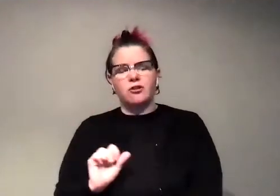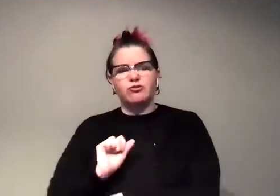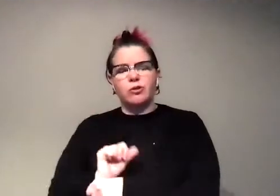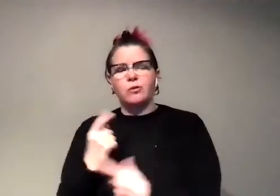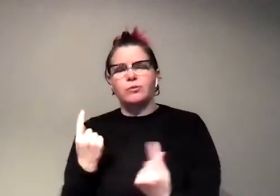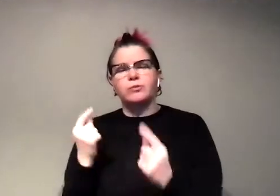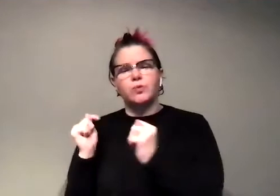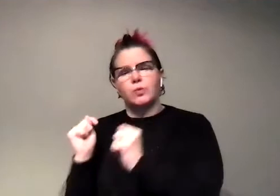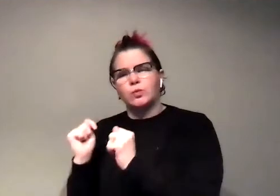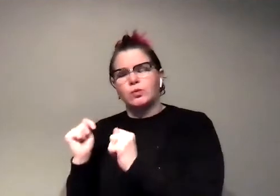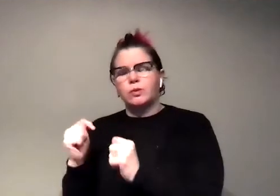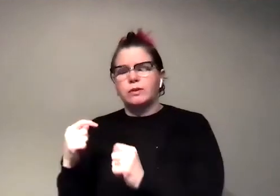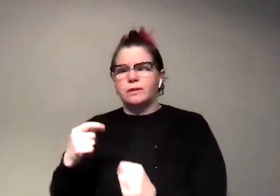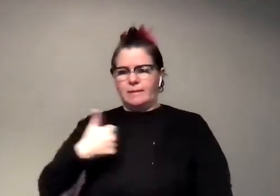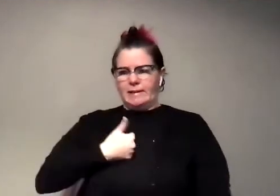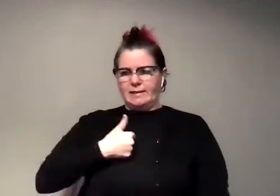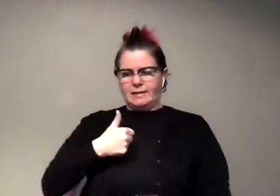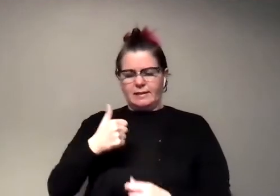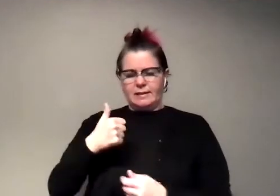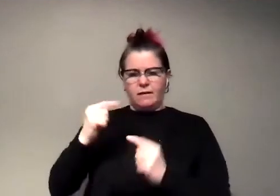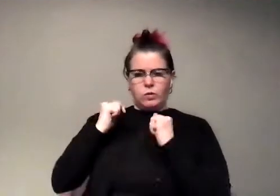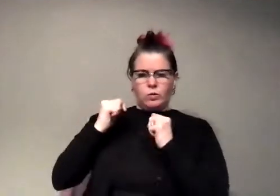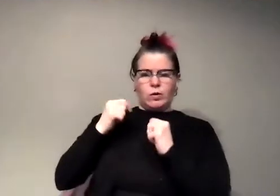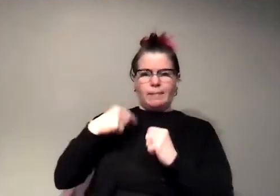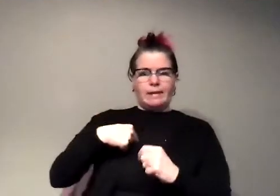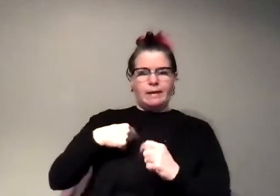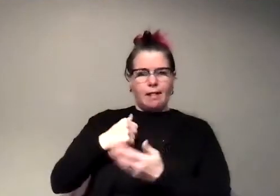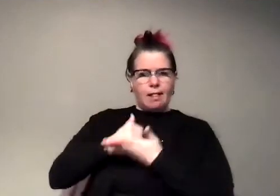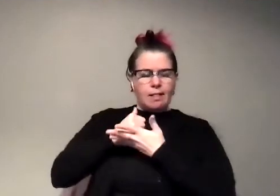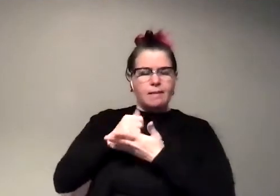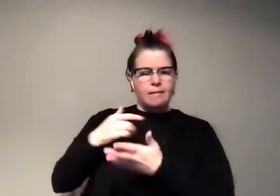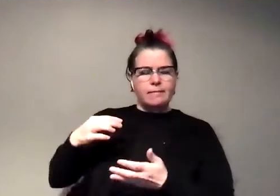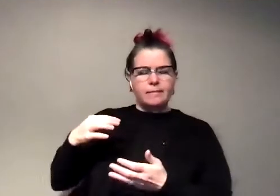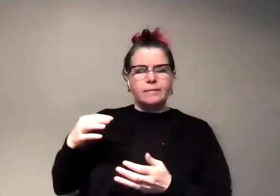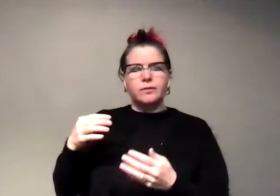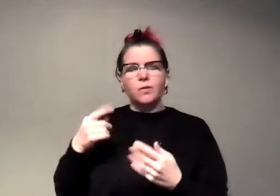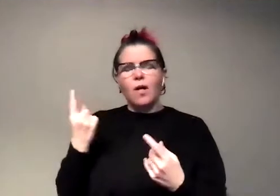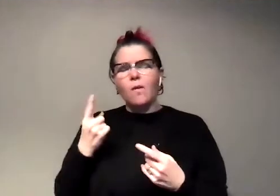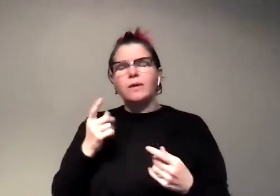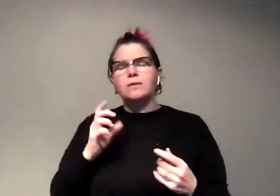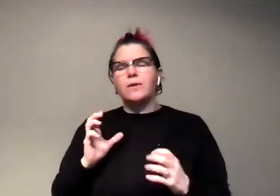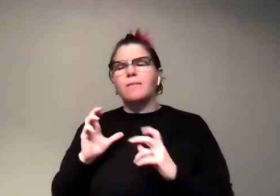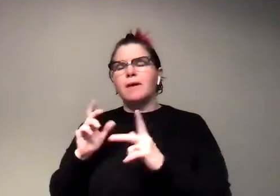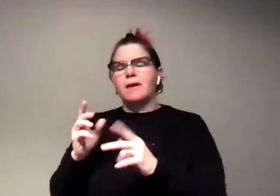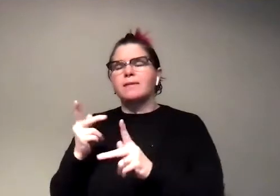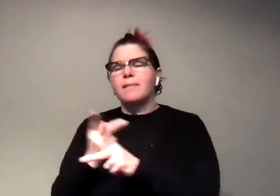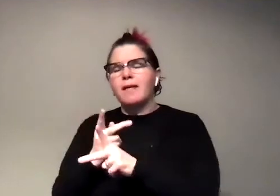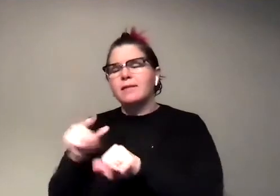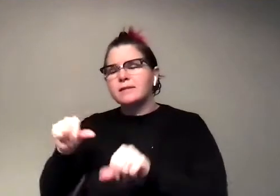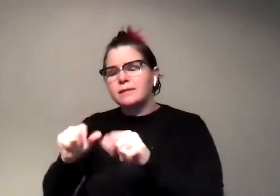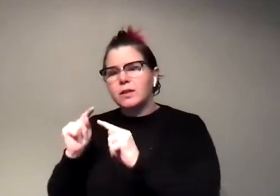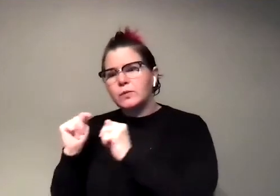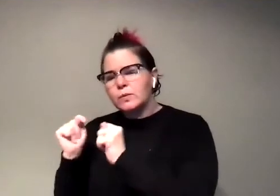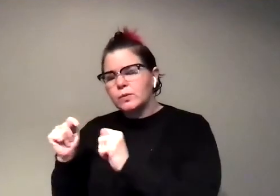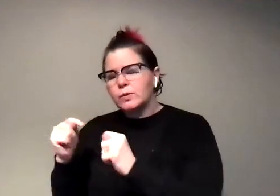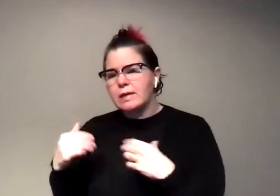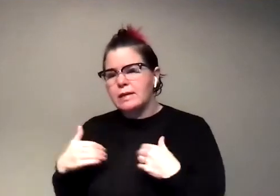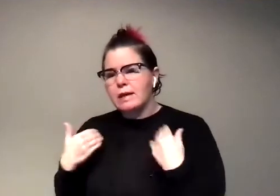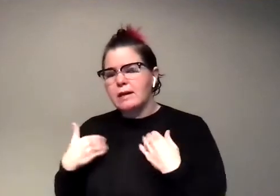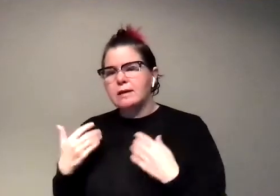a lot of help when I was younger. So I always served as a math and science tutor to